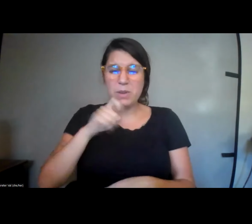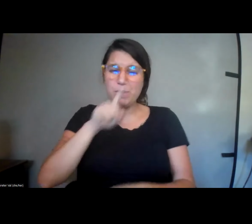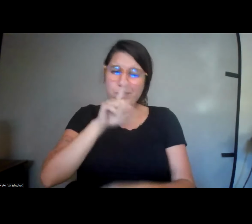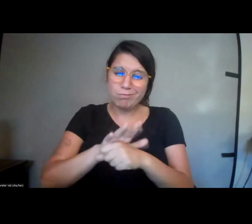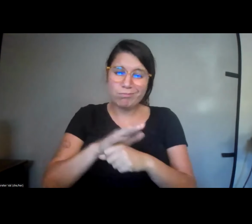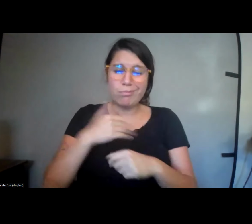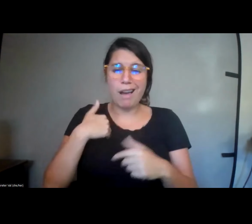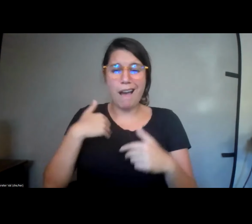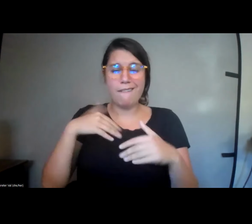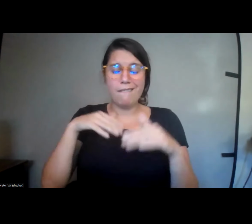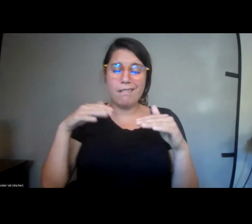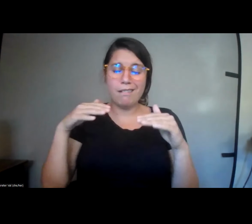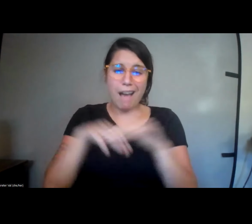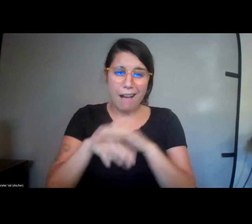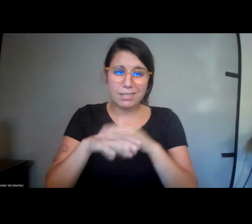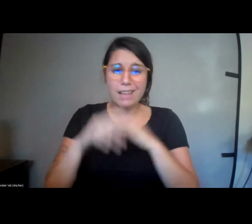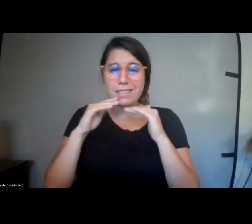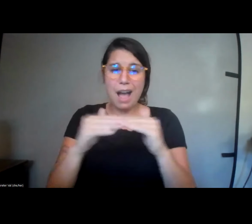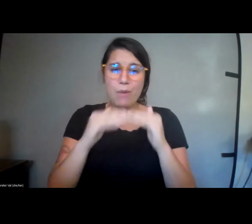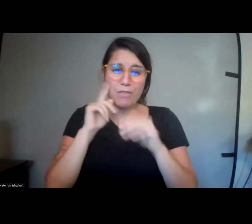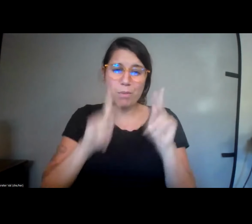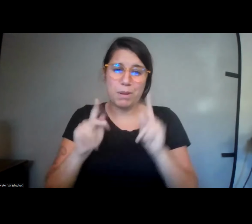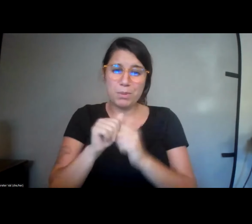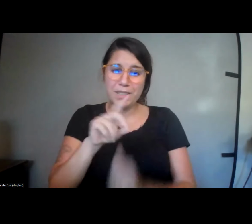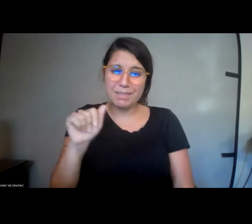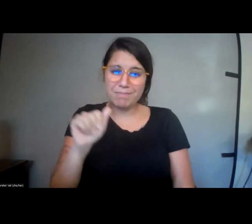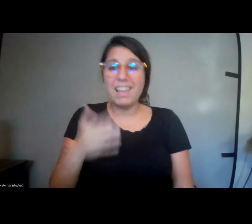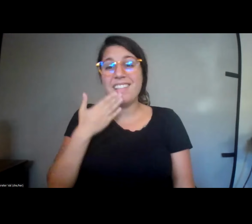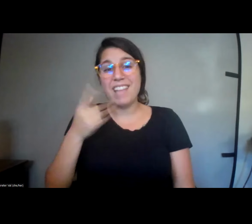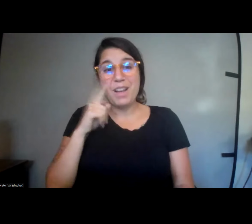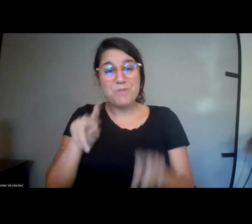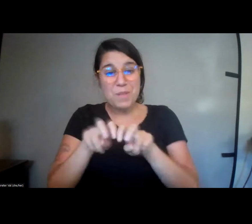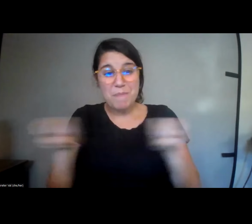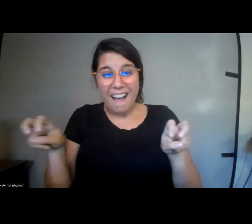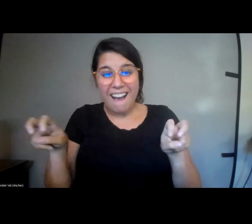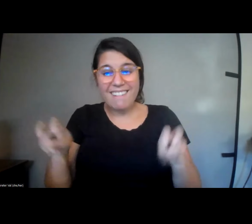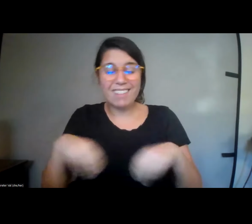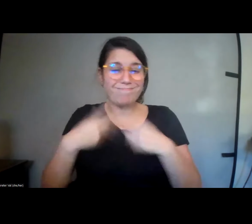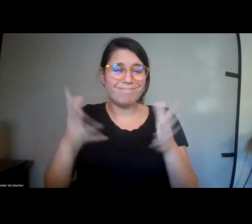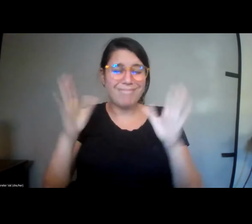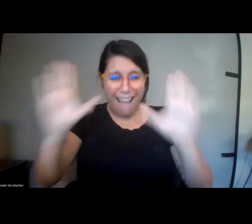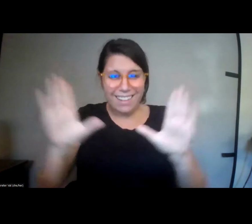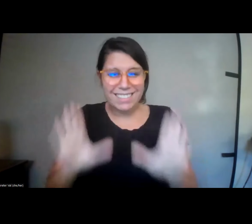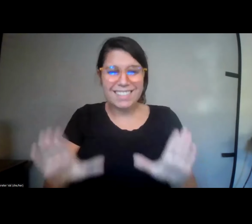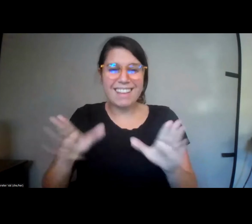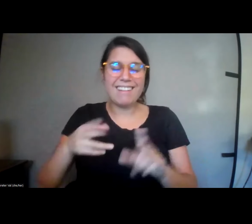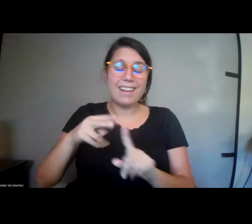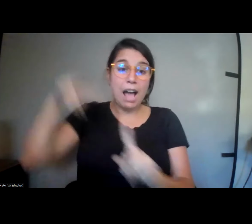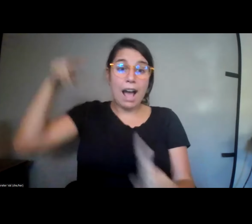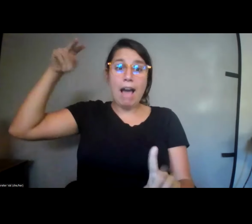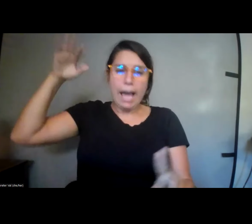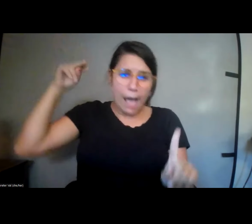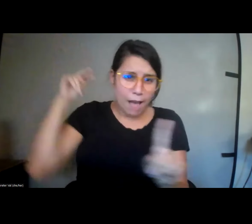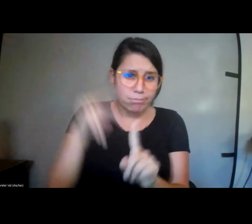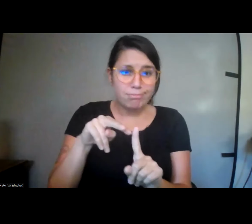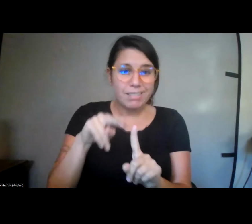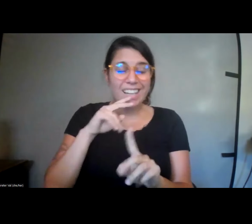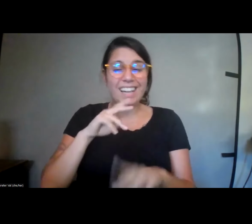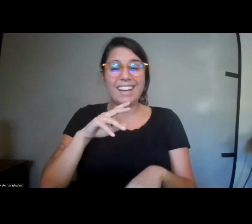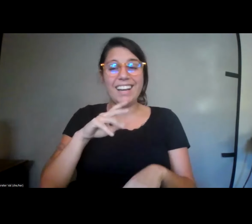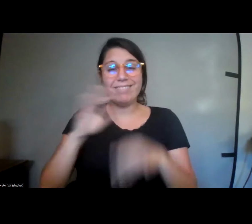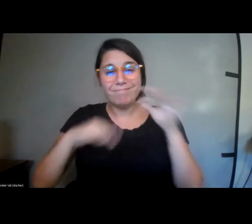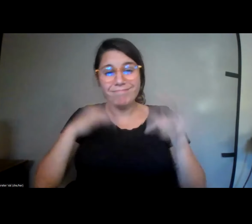with disabilities. Thank you so much to our panelists who have provided excellent overviews of both high-level and on-the-ground perspectives, as